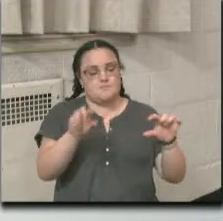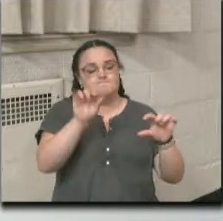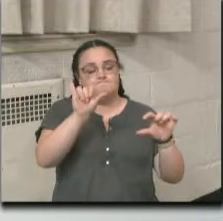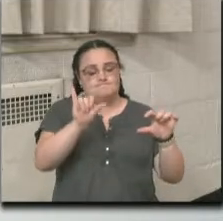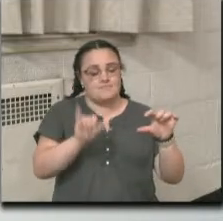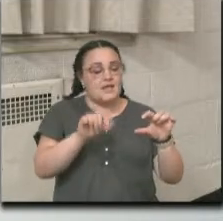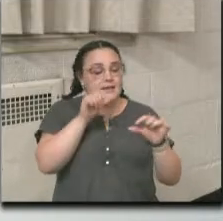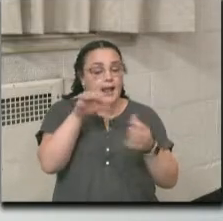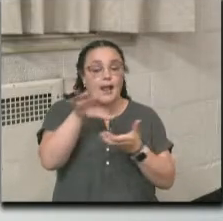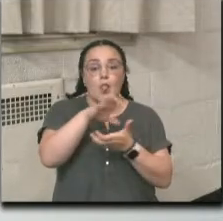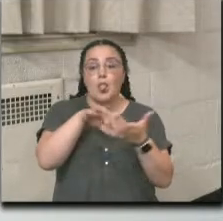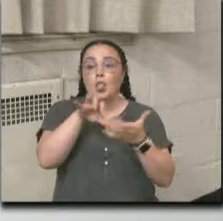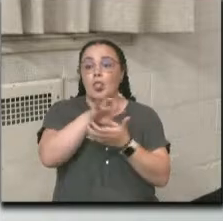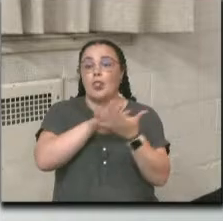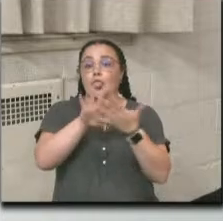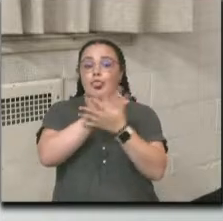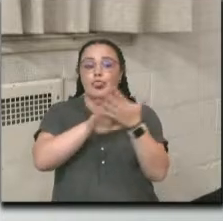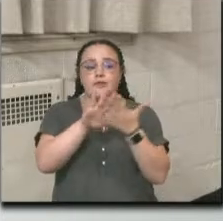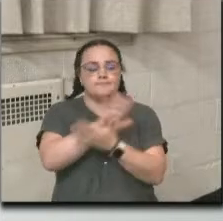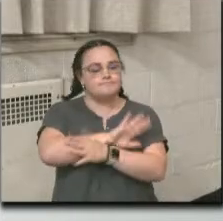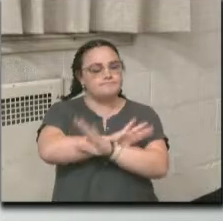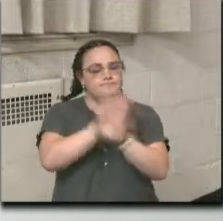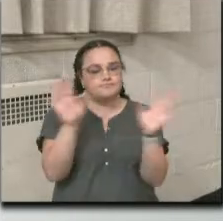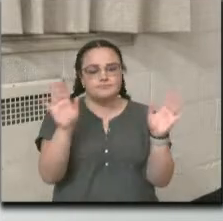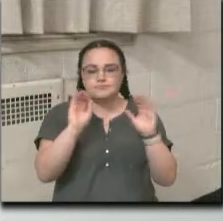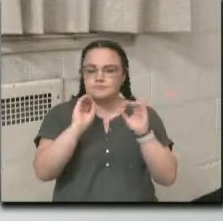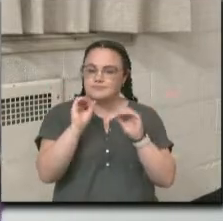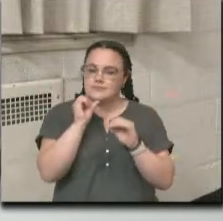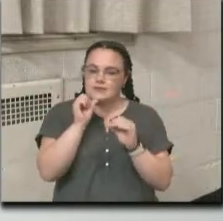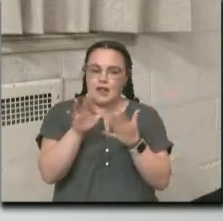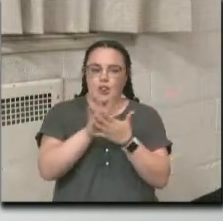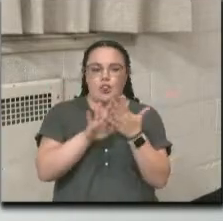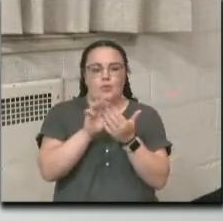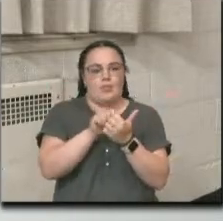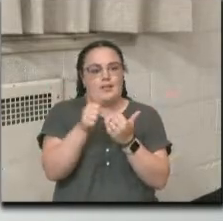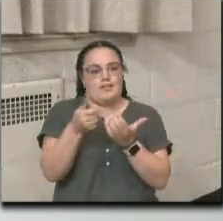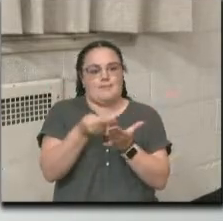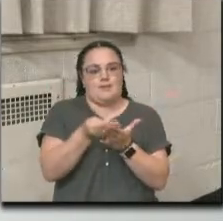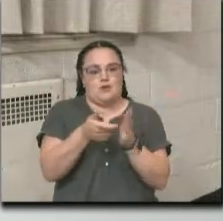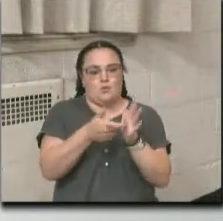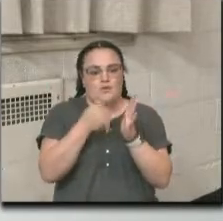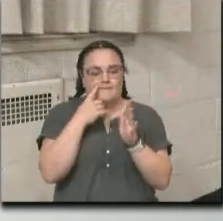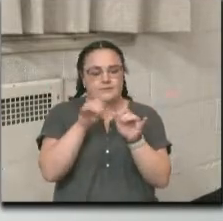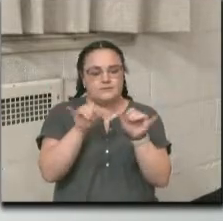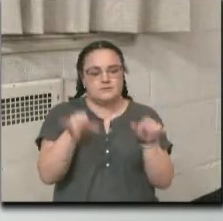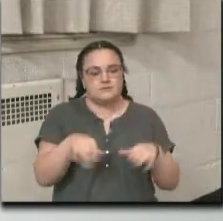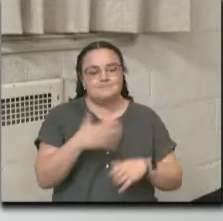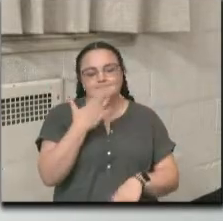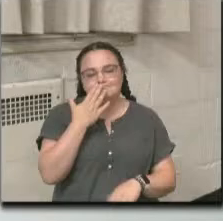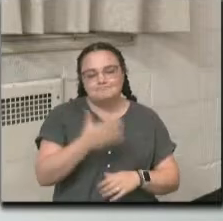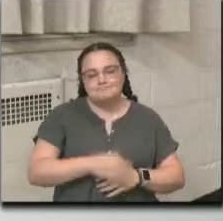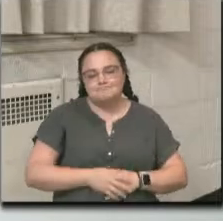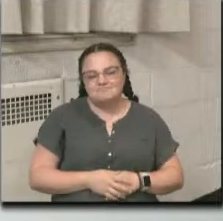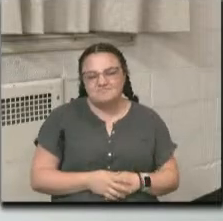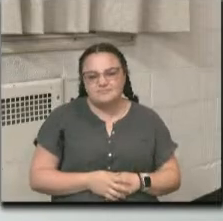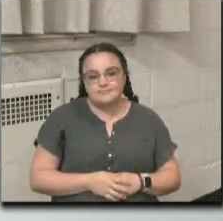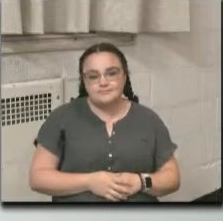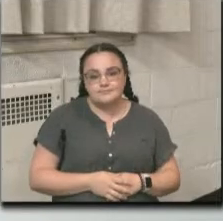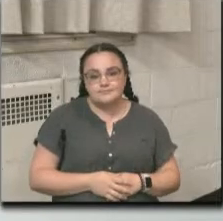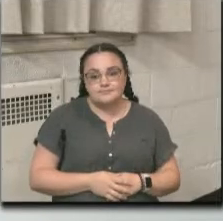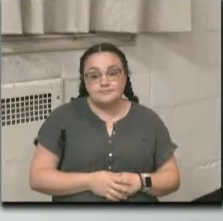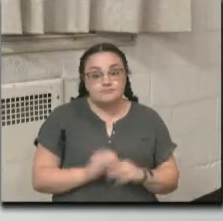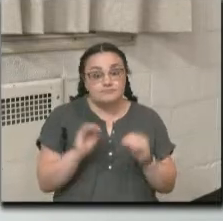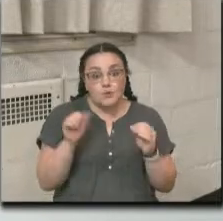get mixed with the rest of the money that's required for the system. Thank you. With that said, no